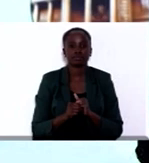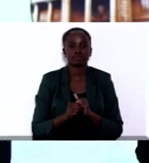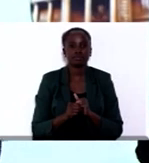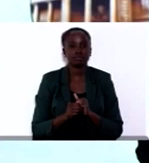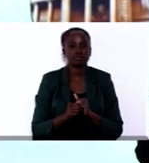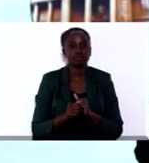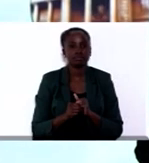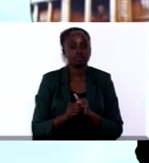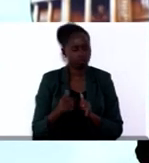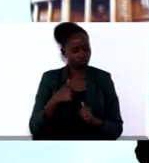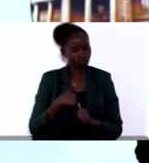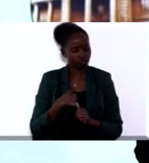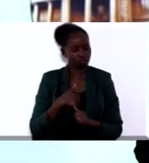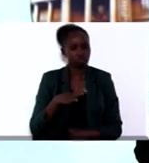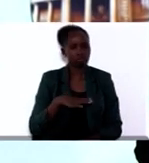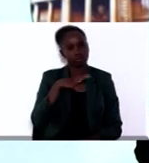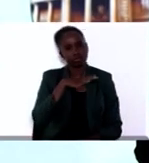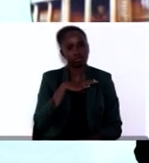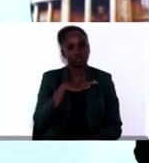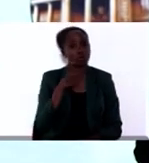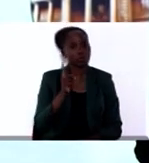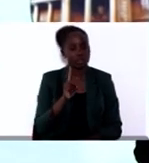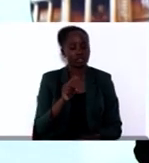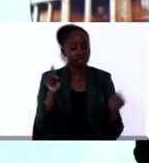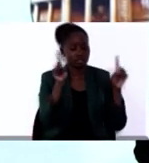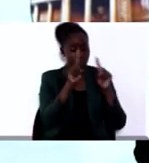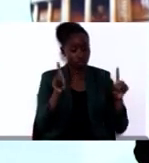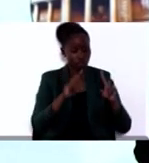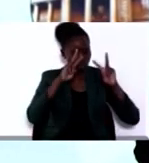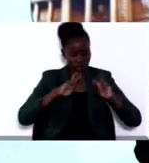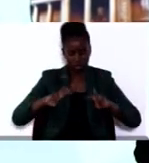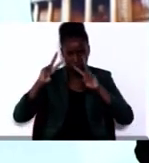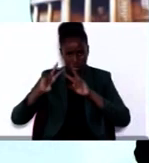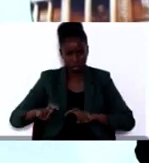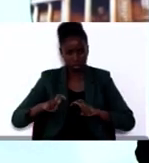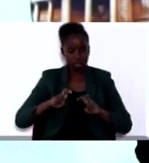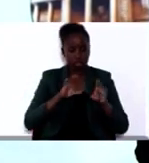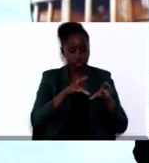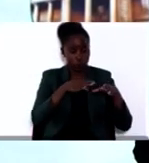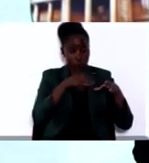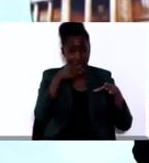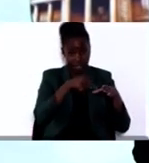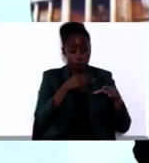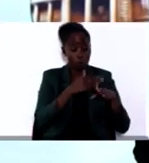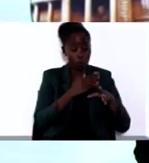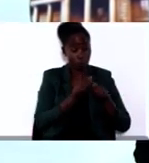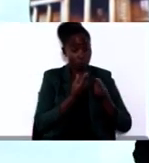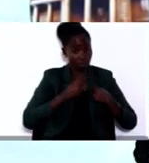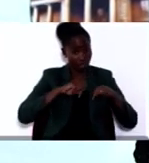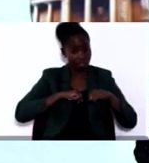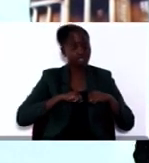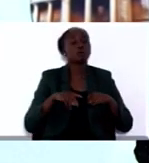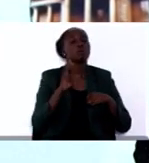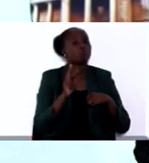I am confident that the Special Investigation Unit, which is working with us, will also go for